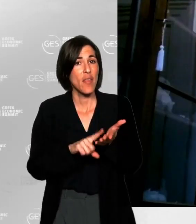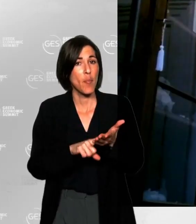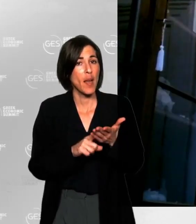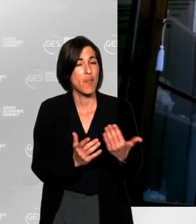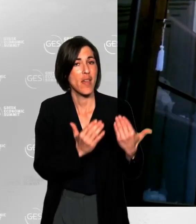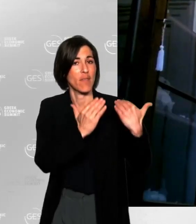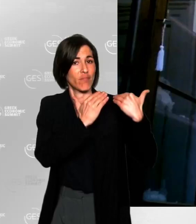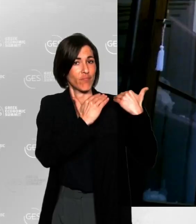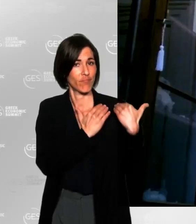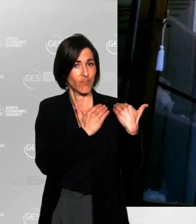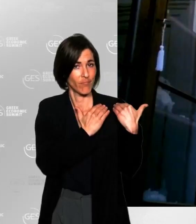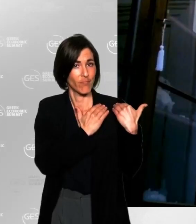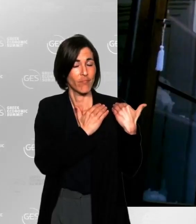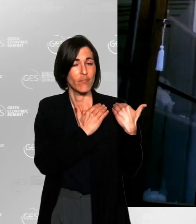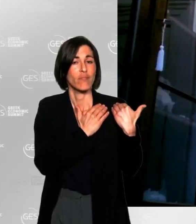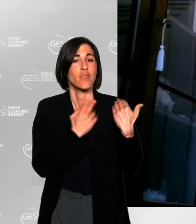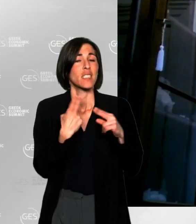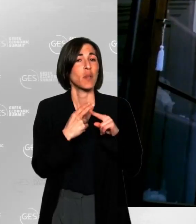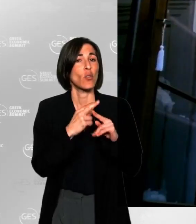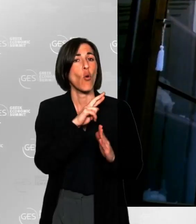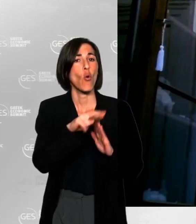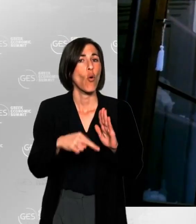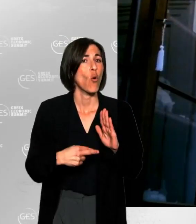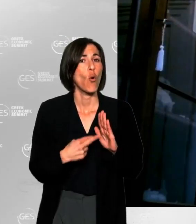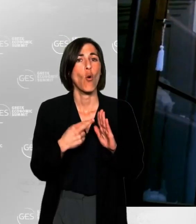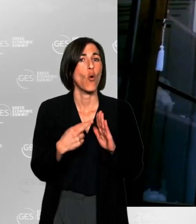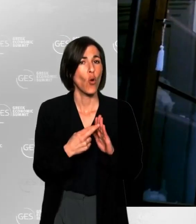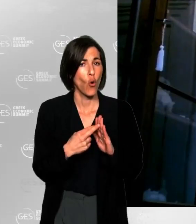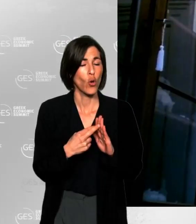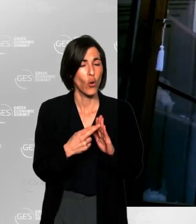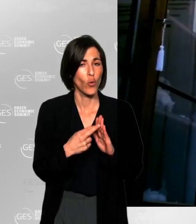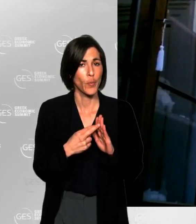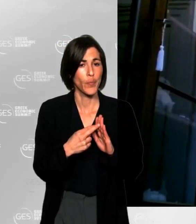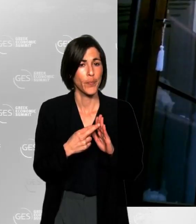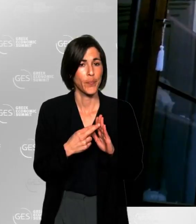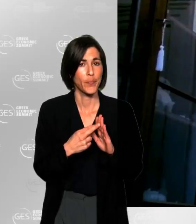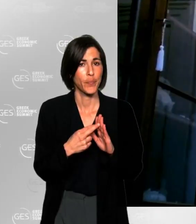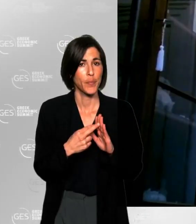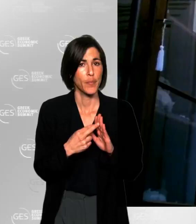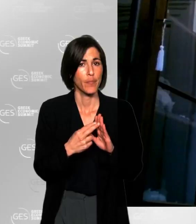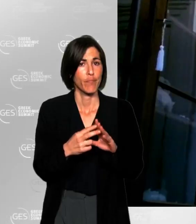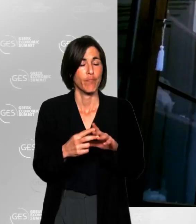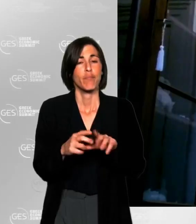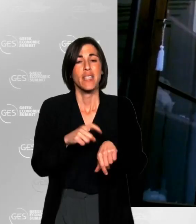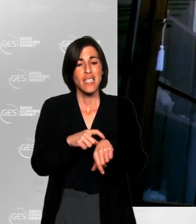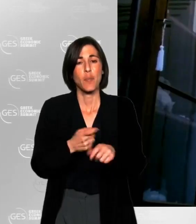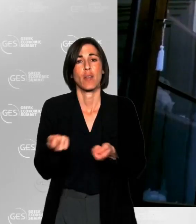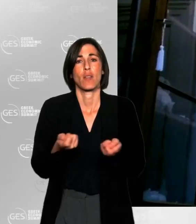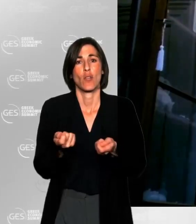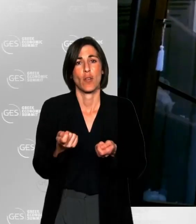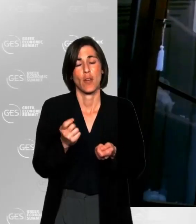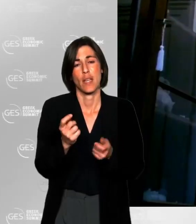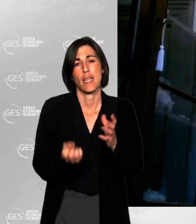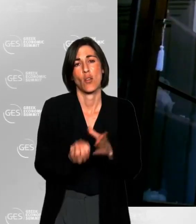technology. Data privacy, for example, is a big issue. And we have the GDPR in Europe, which is a first